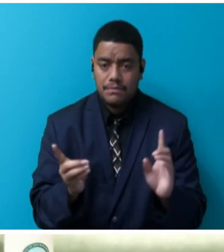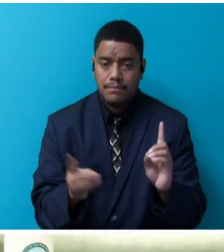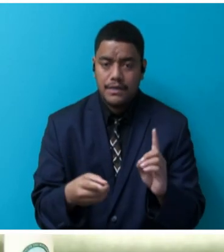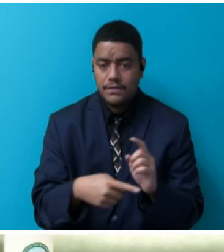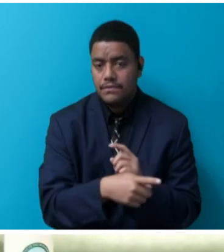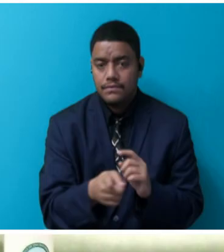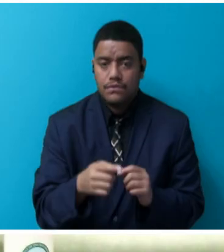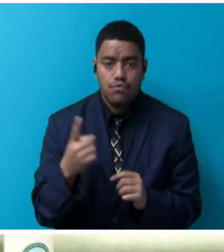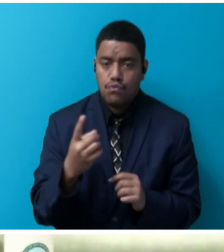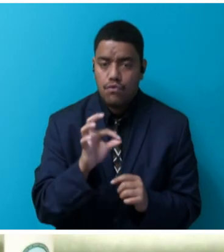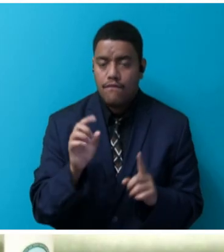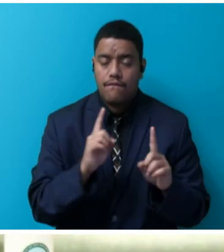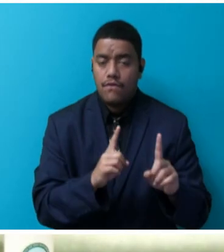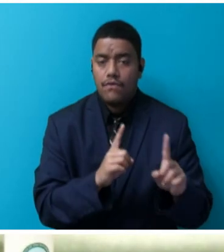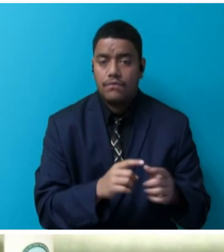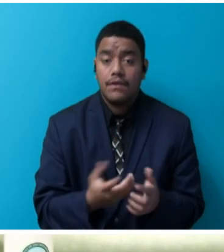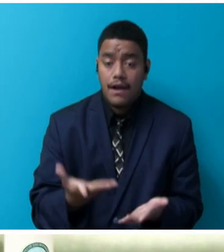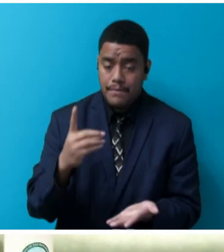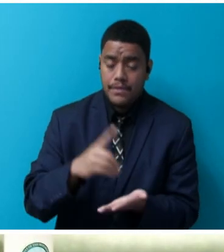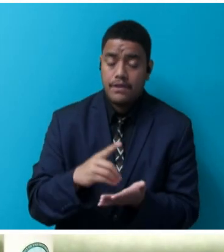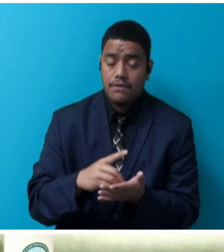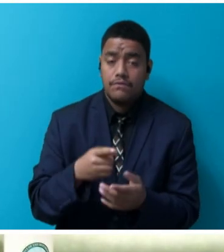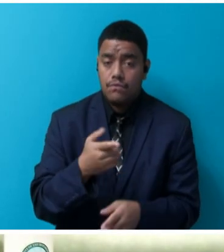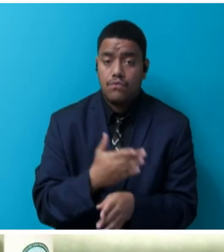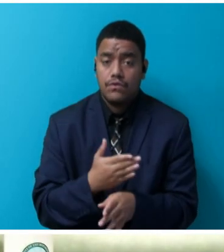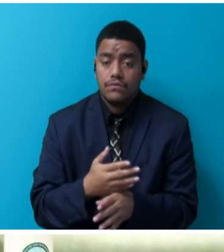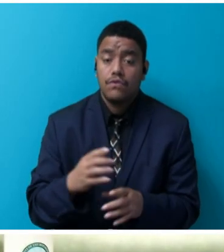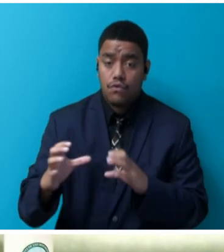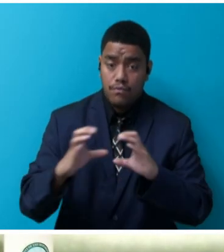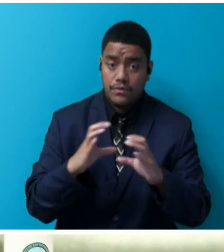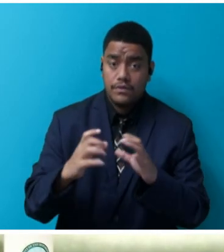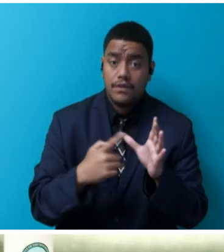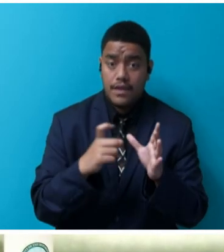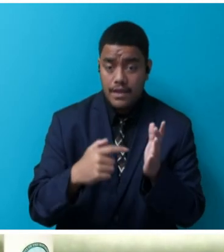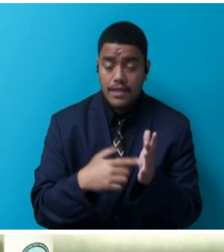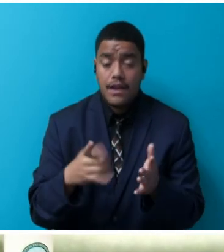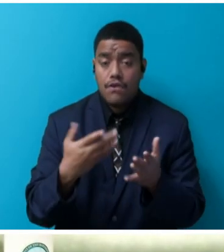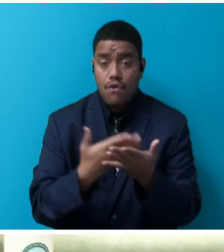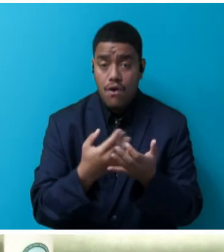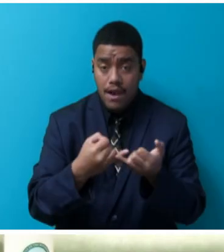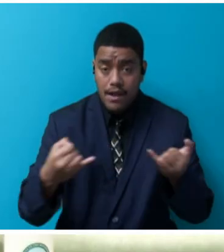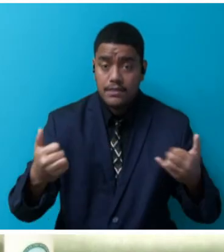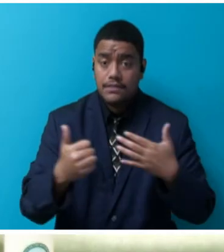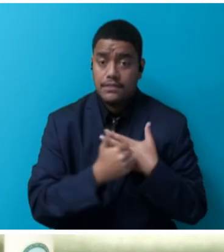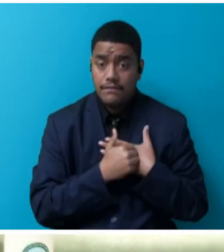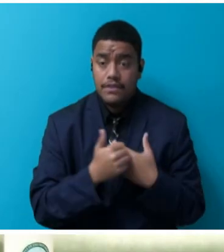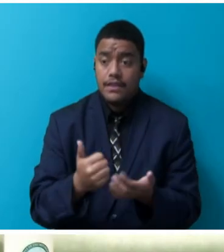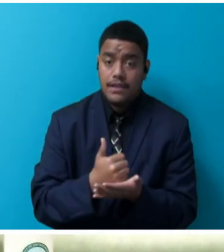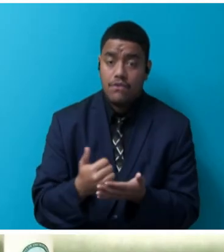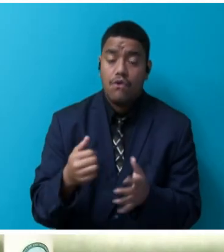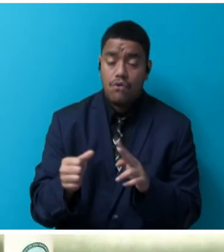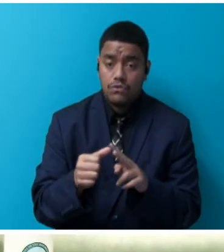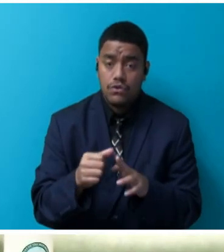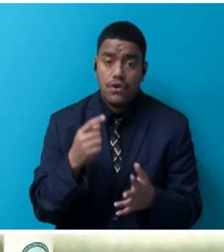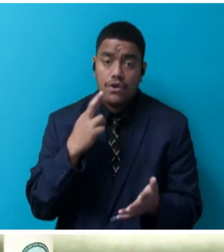I will provide an update on the work undertaken for our Telecommunications Act and Online Safety Act. I will also report on